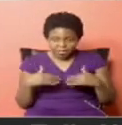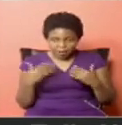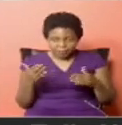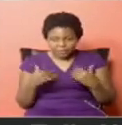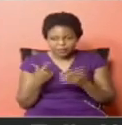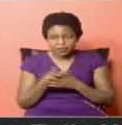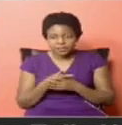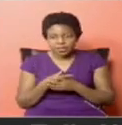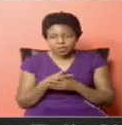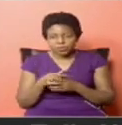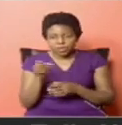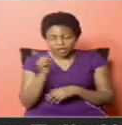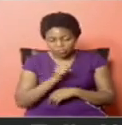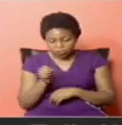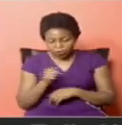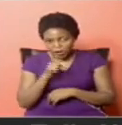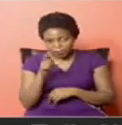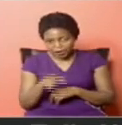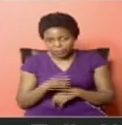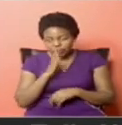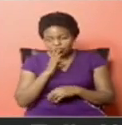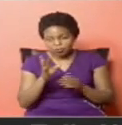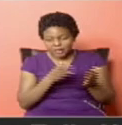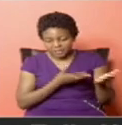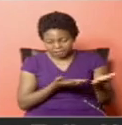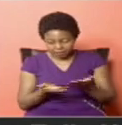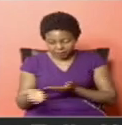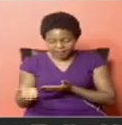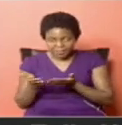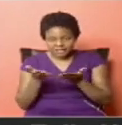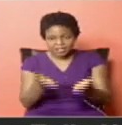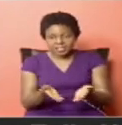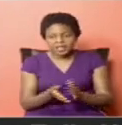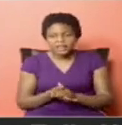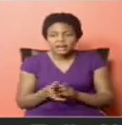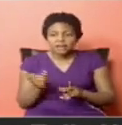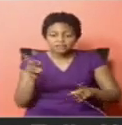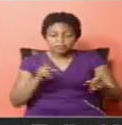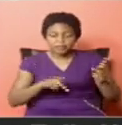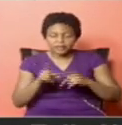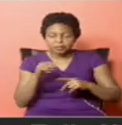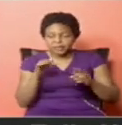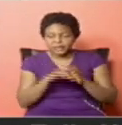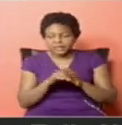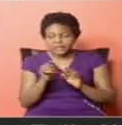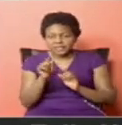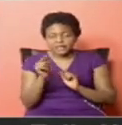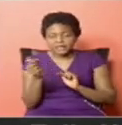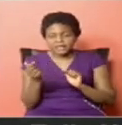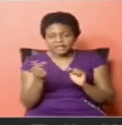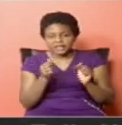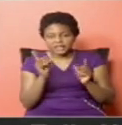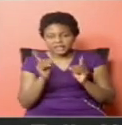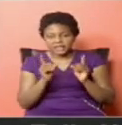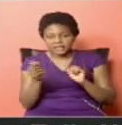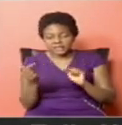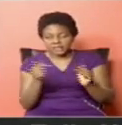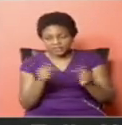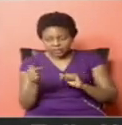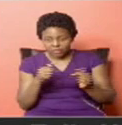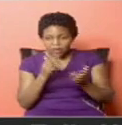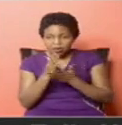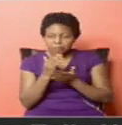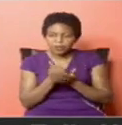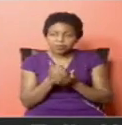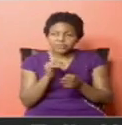us as older persons to be invited to participate in a discussion like this. Because in